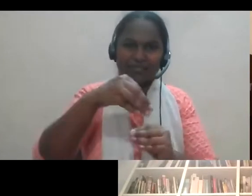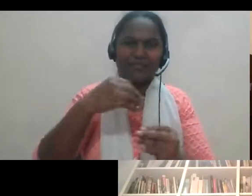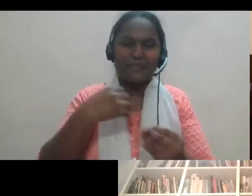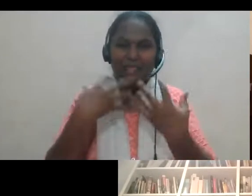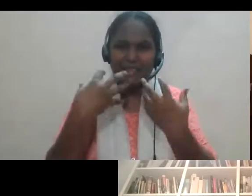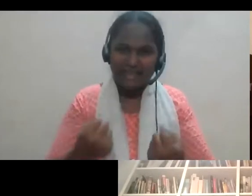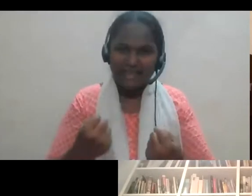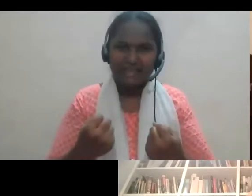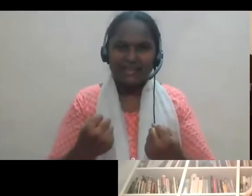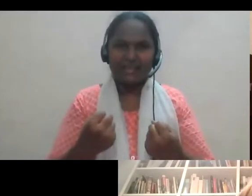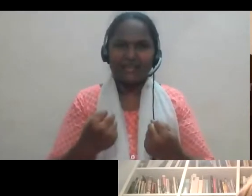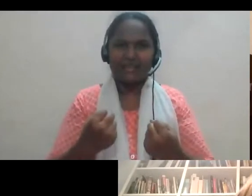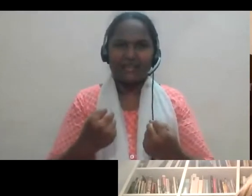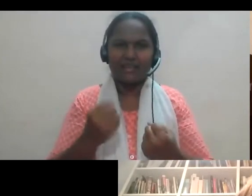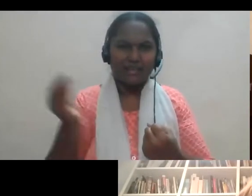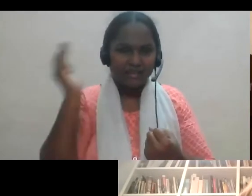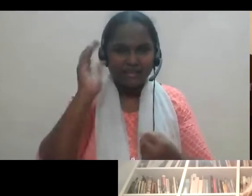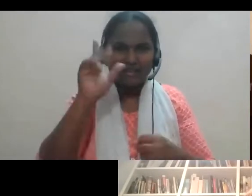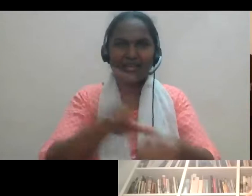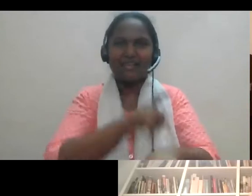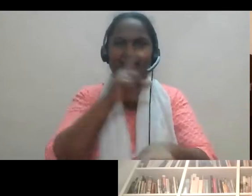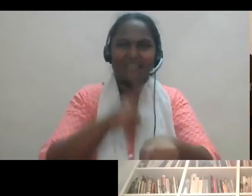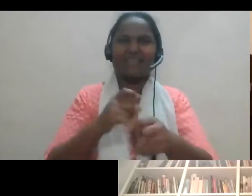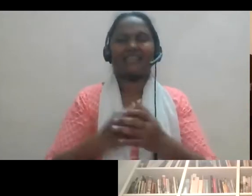hadn't heard for a long time.